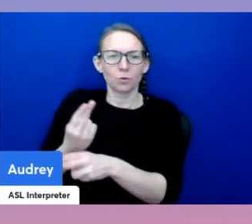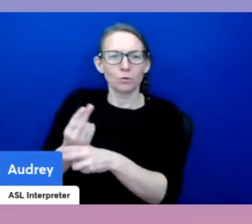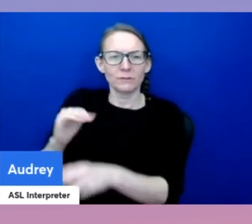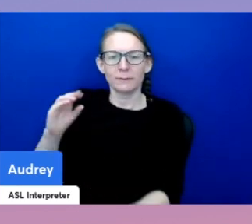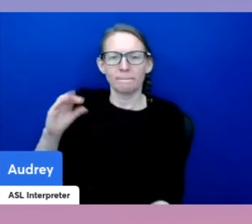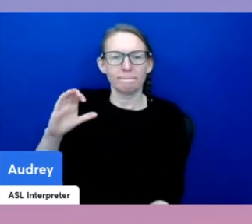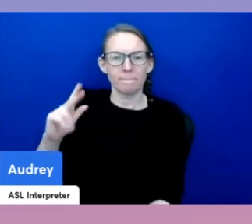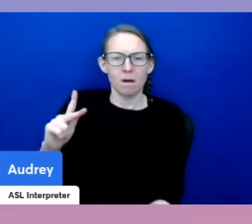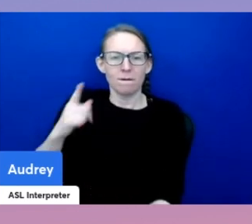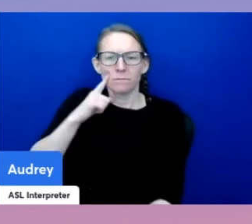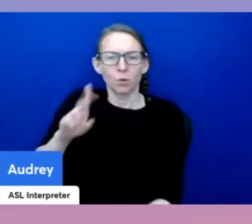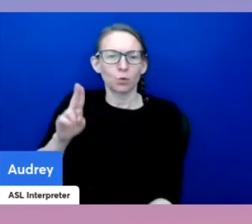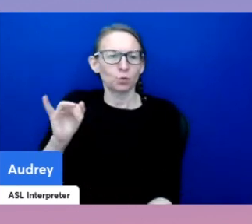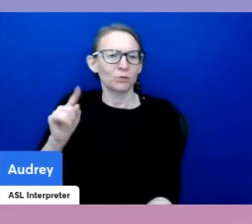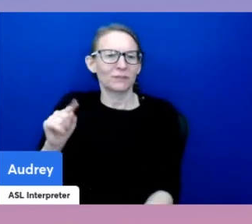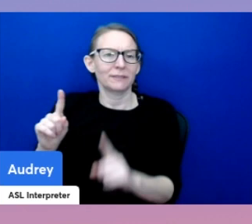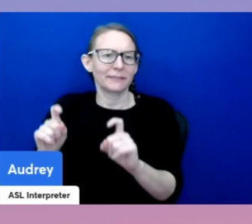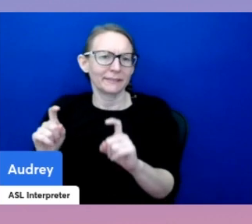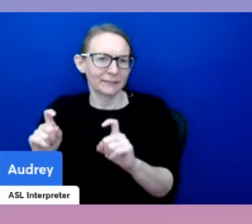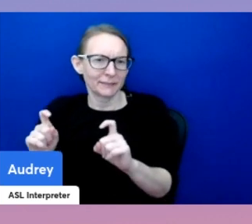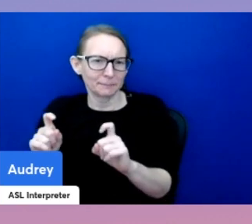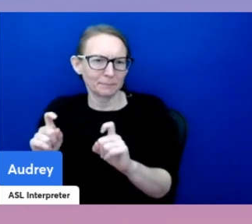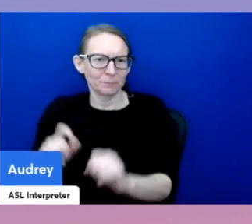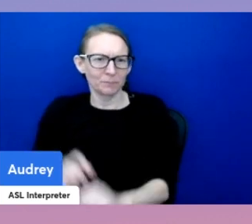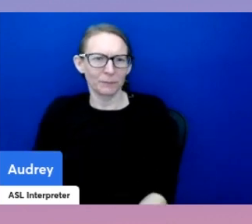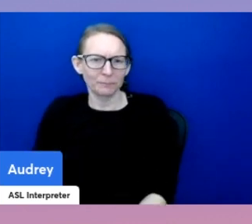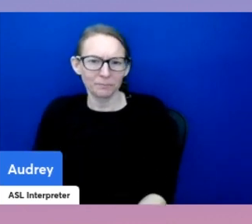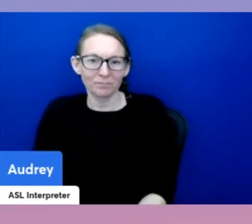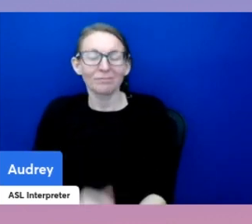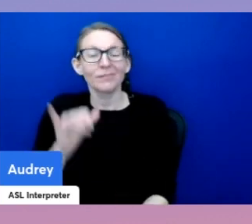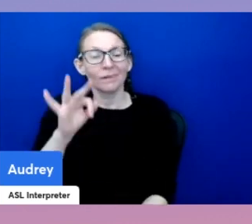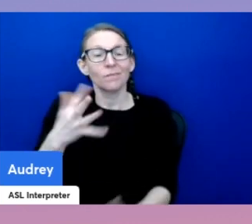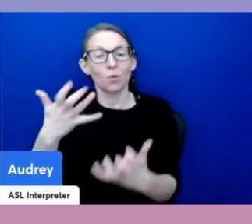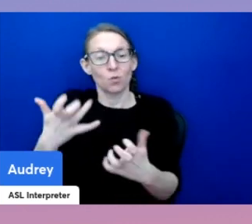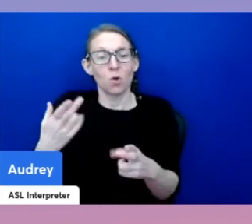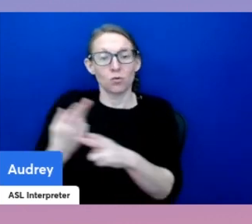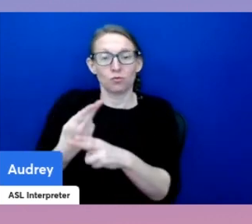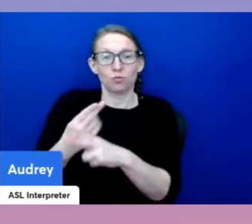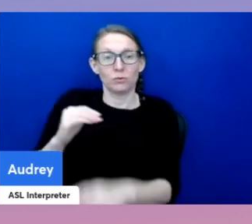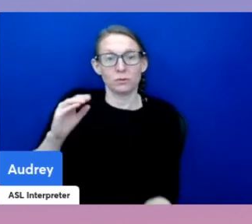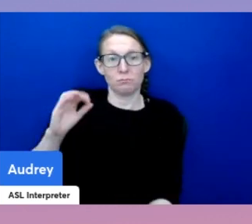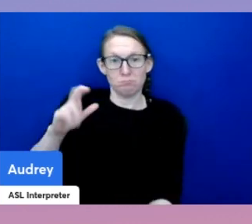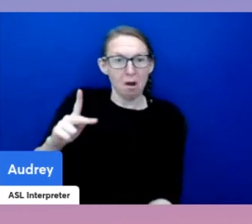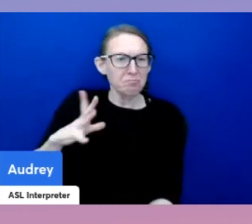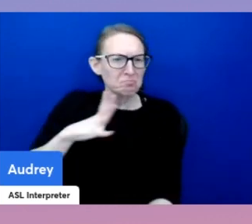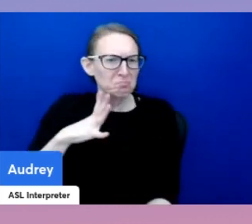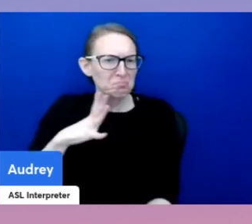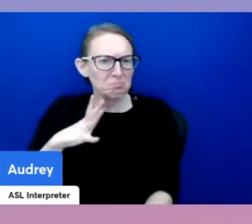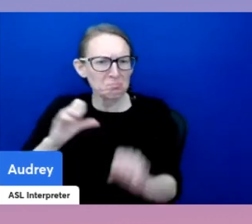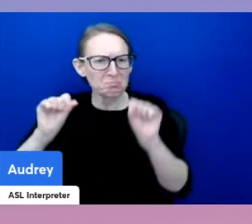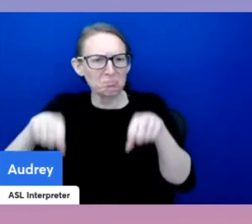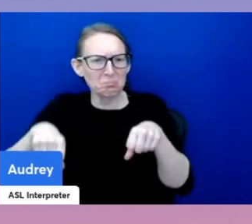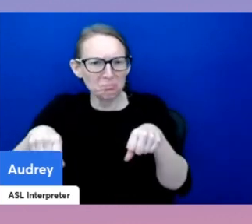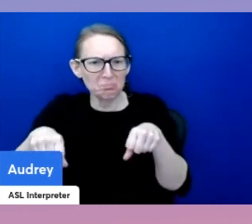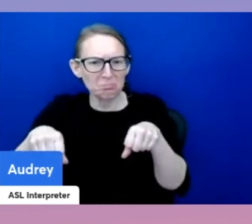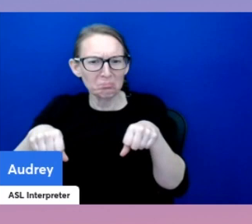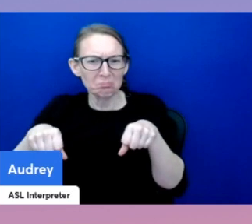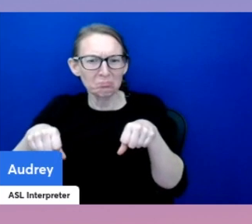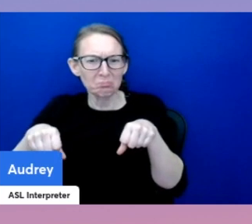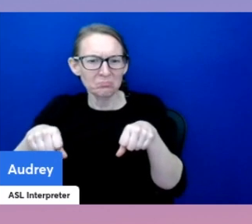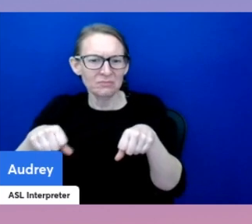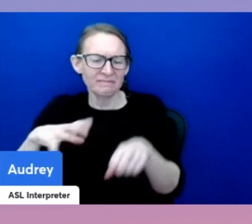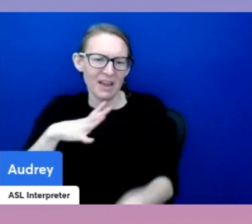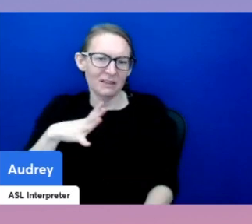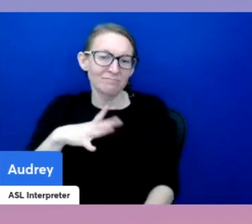unit test. Well, if you want to use the mock itself, it's okay. It's fine, and it's also